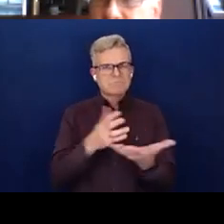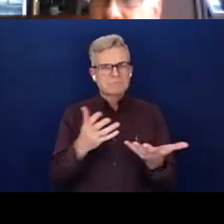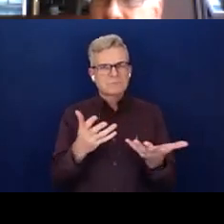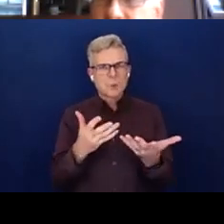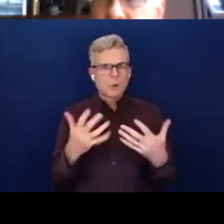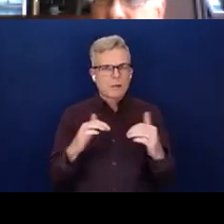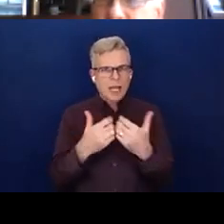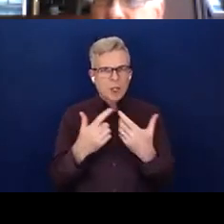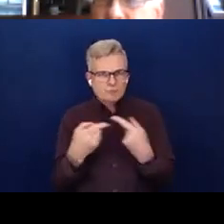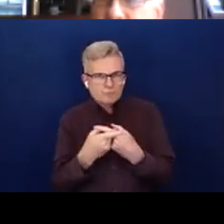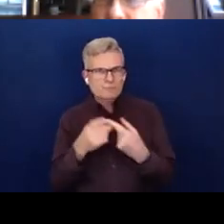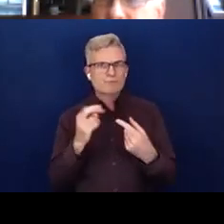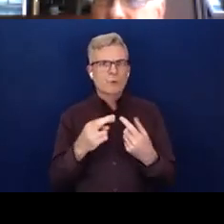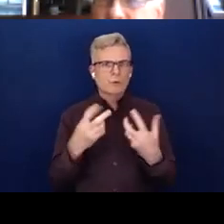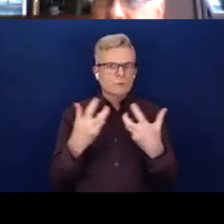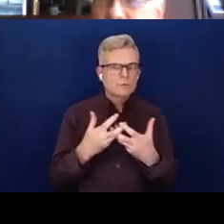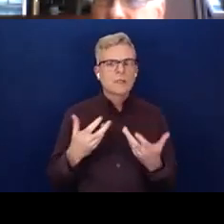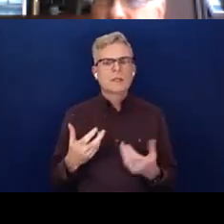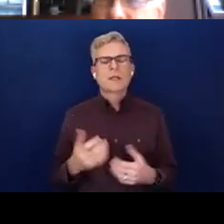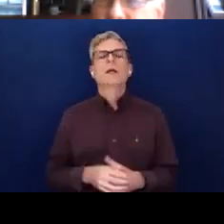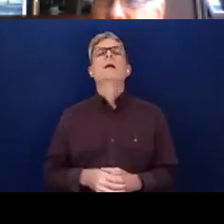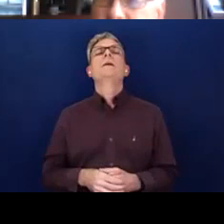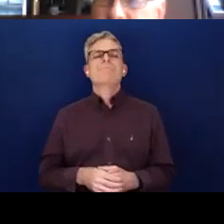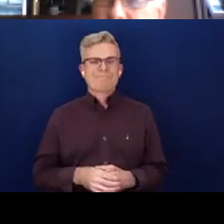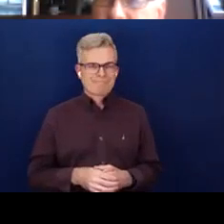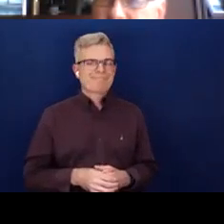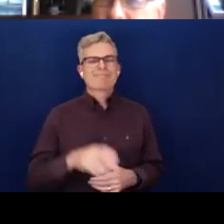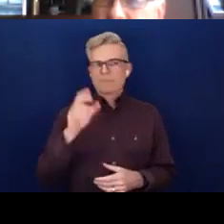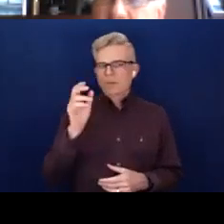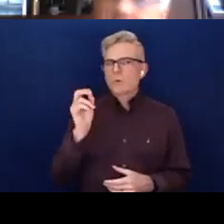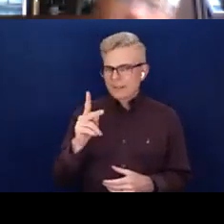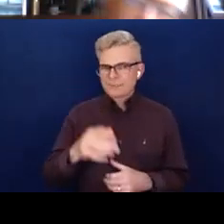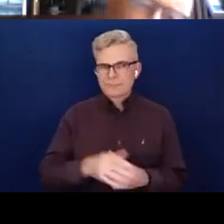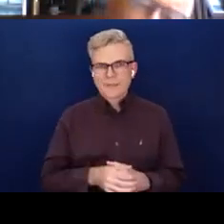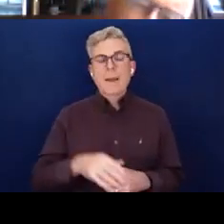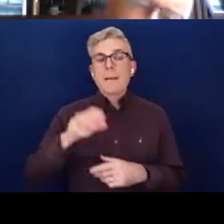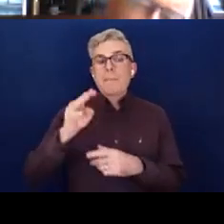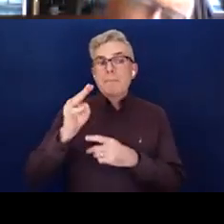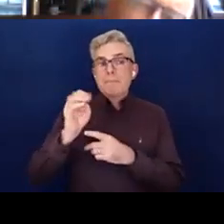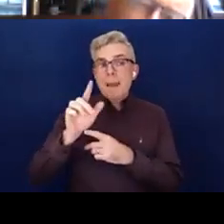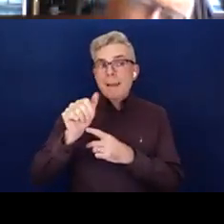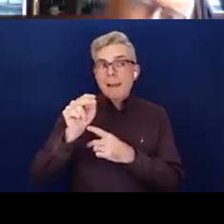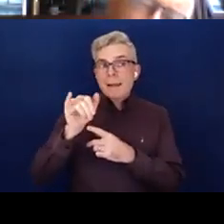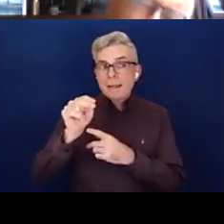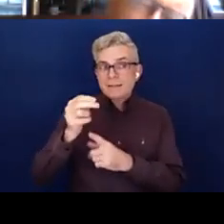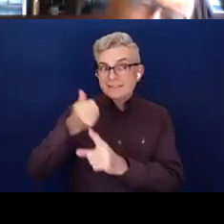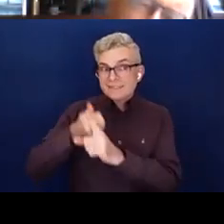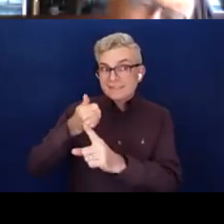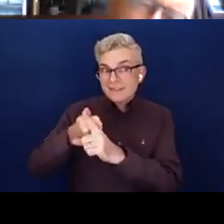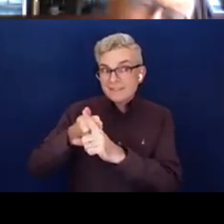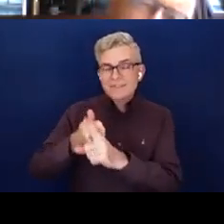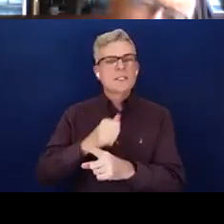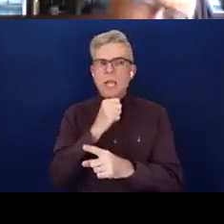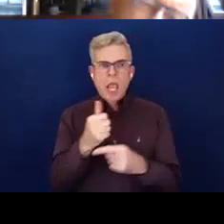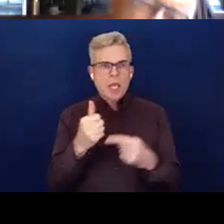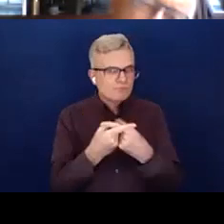It is not the melanin itself that interacts with the vaccine in any way, but